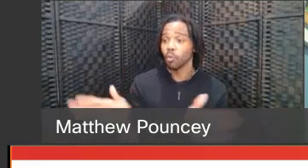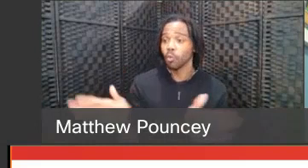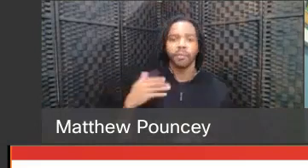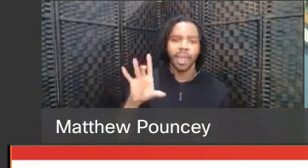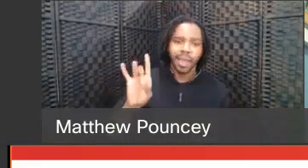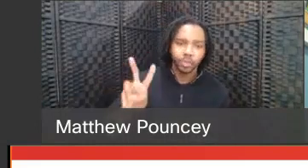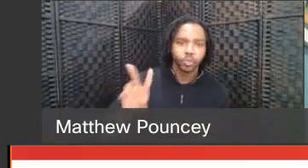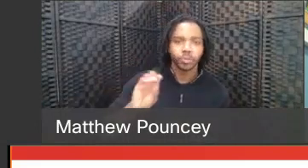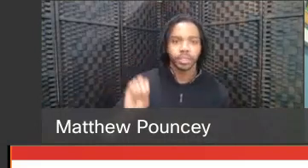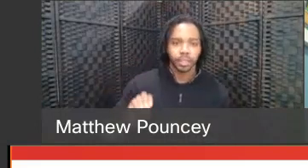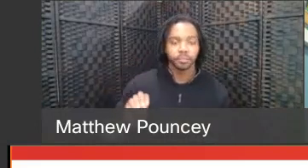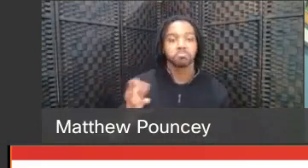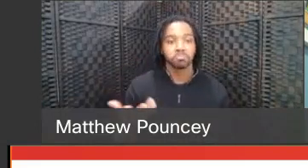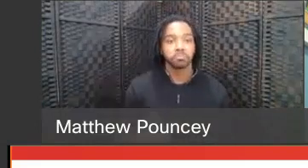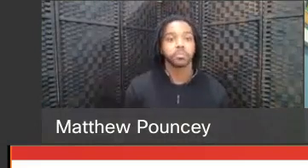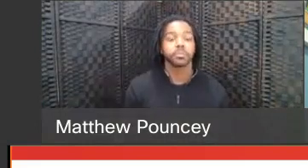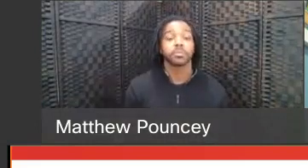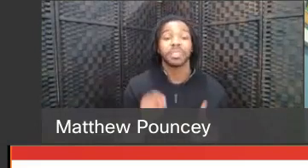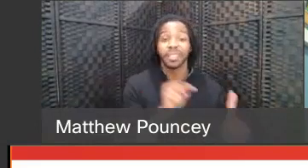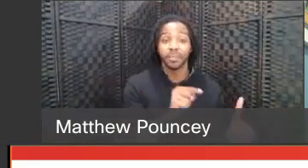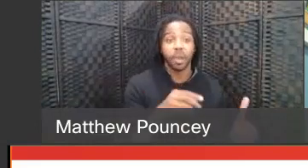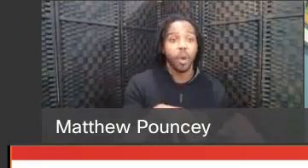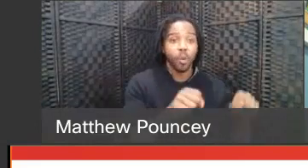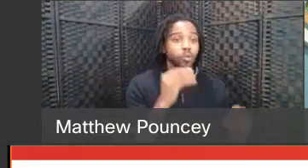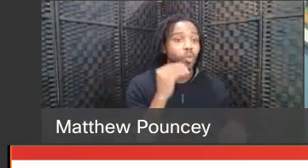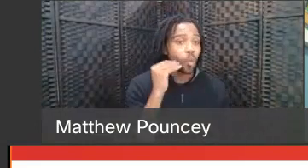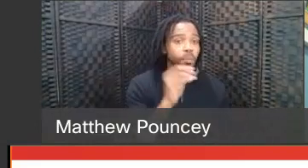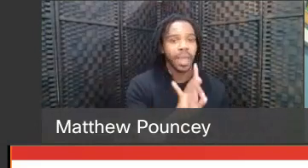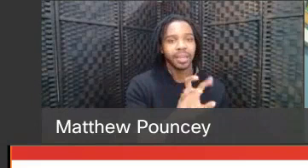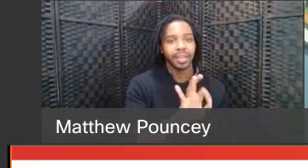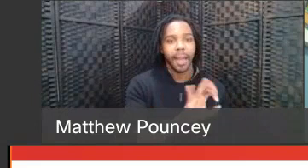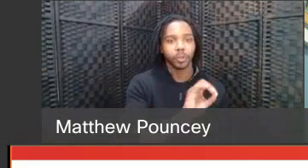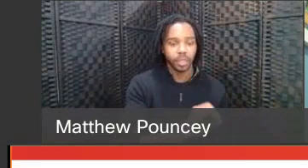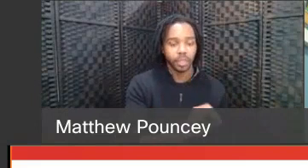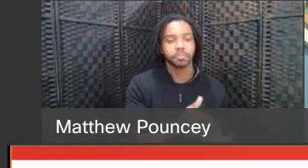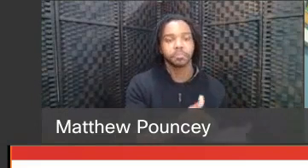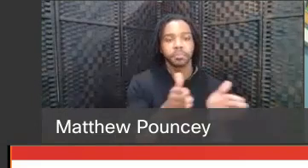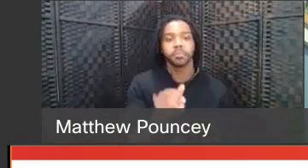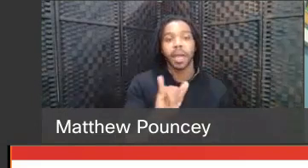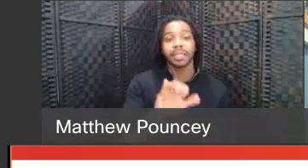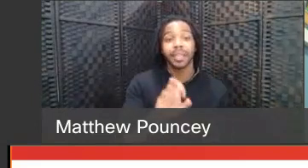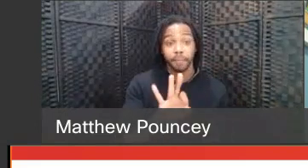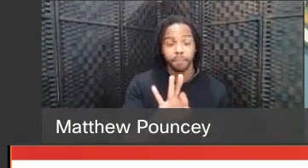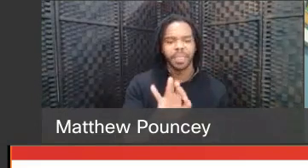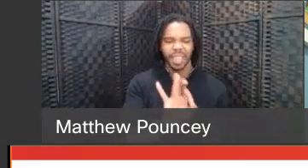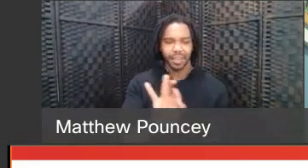82%. In host homes, it's at 89%. Intermediate care facilities,